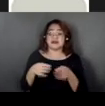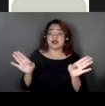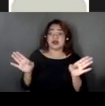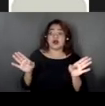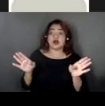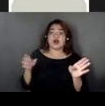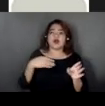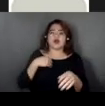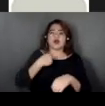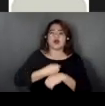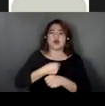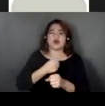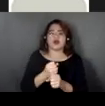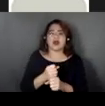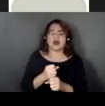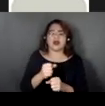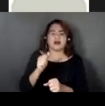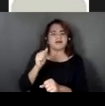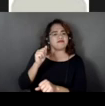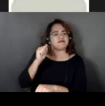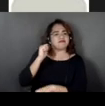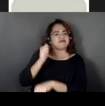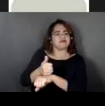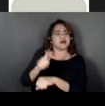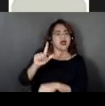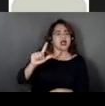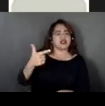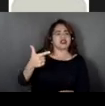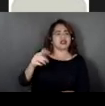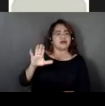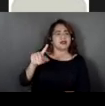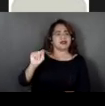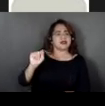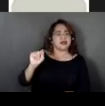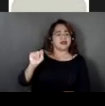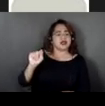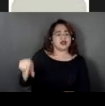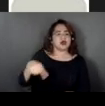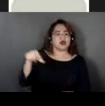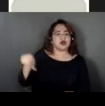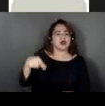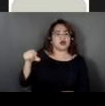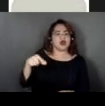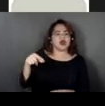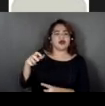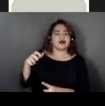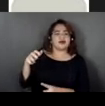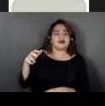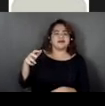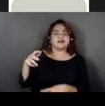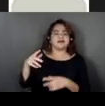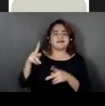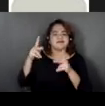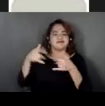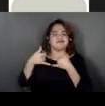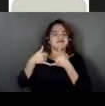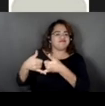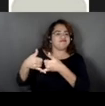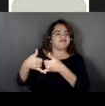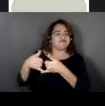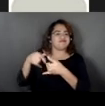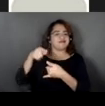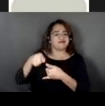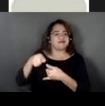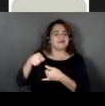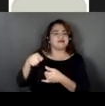created a designation, our LGBTQ champion designation. And you'll see on my profile here down at the bottom where it